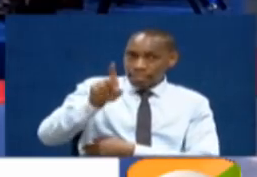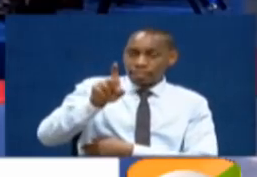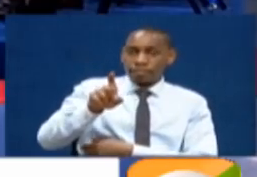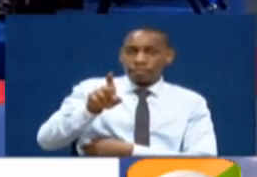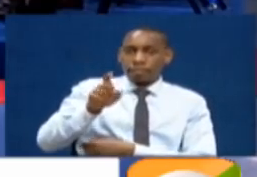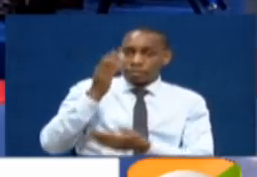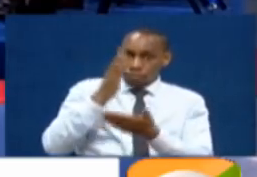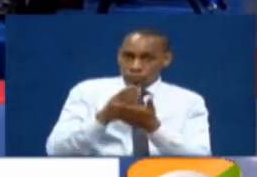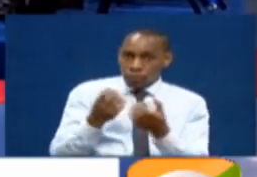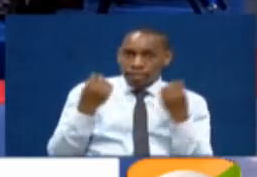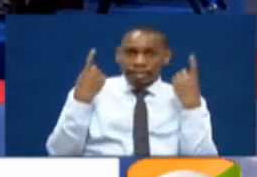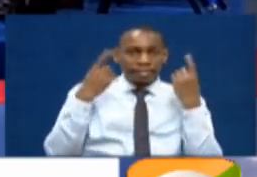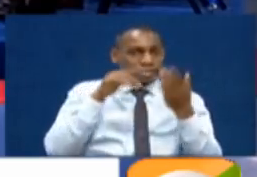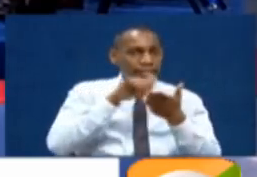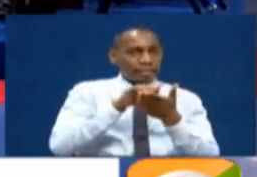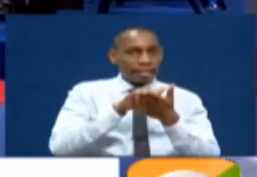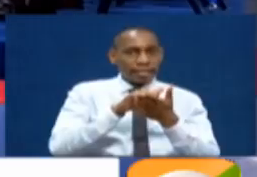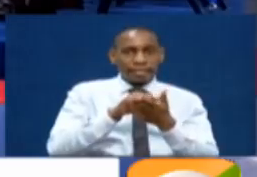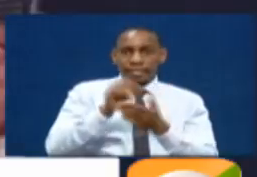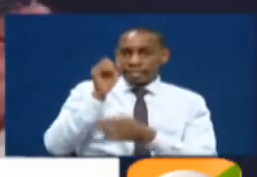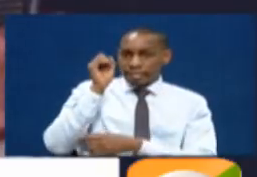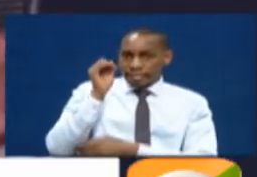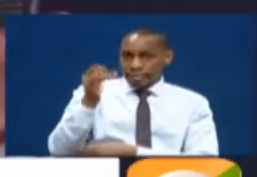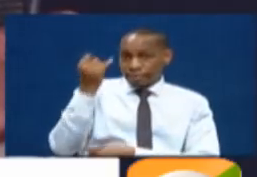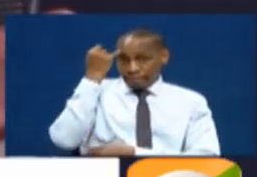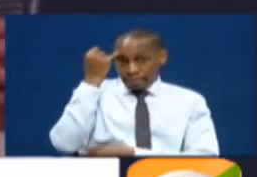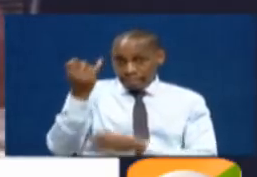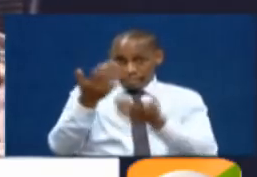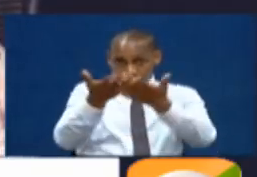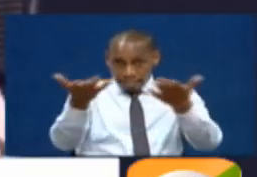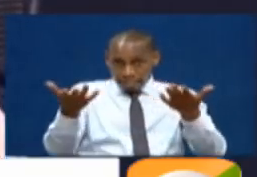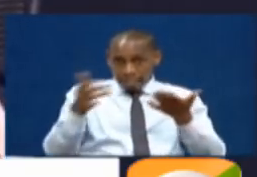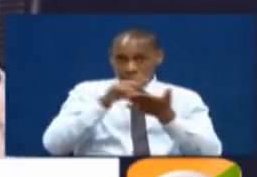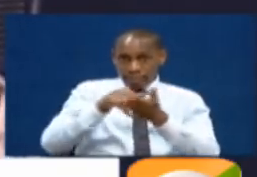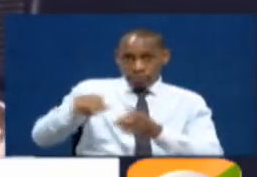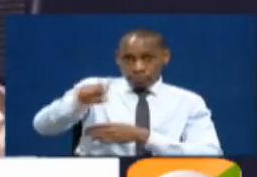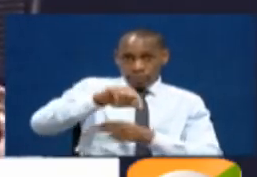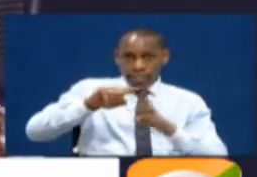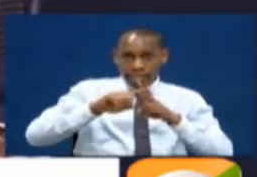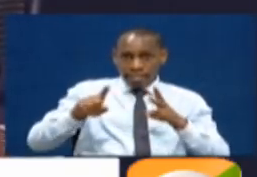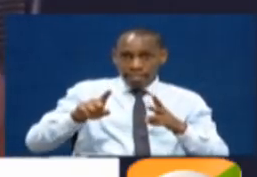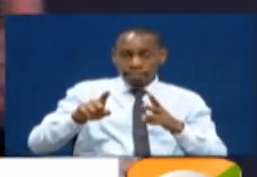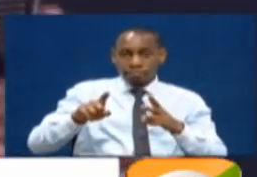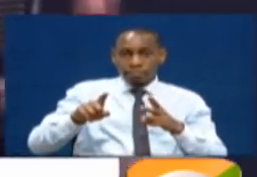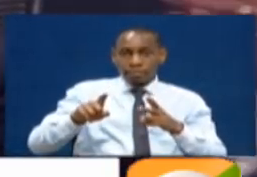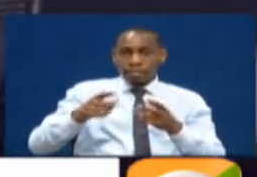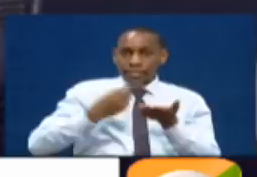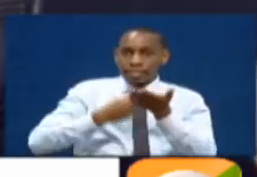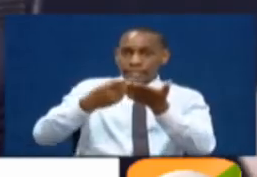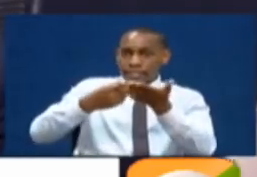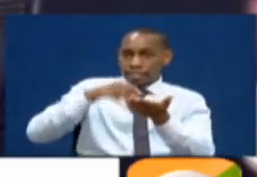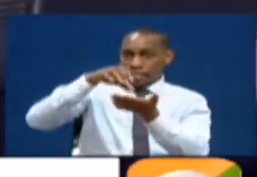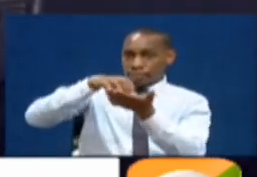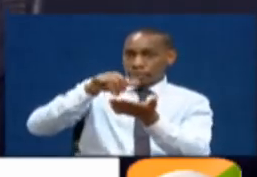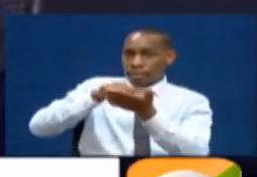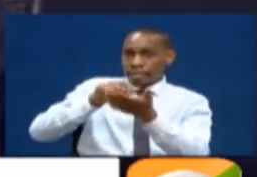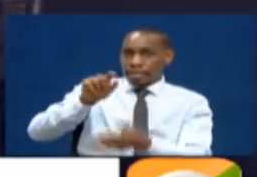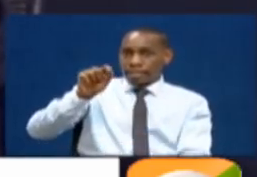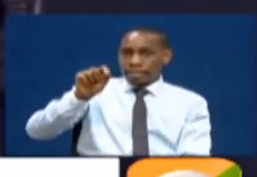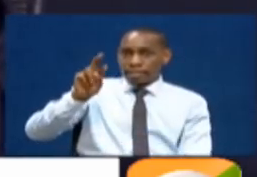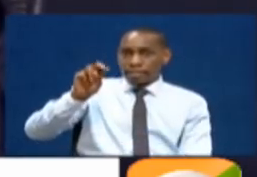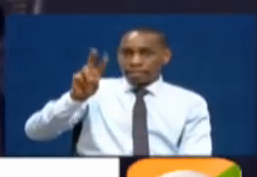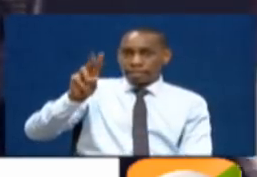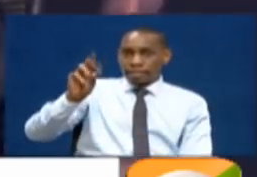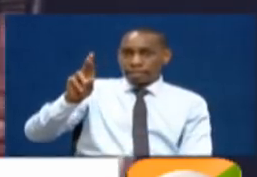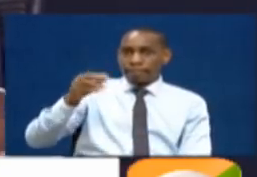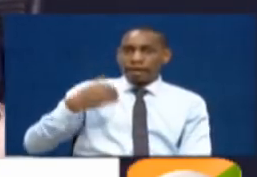squarely understand that for as long as the perception is that we are beginning to talk about positions and saying Trevor is going to hold this